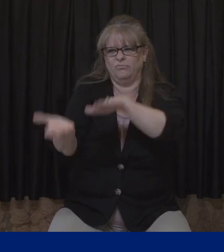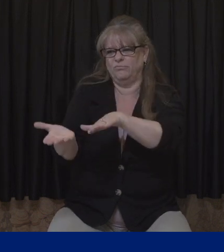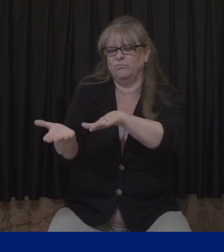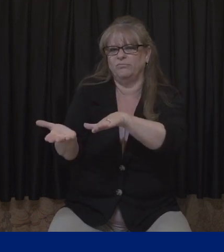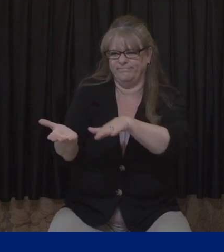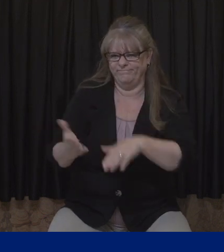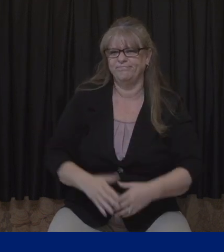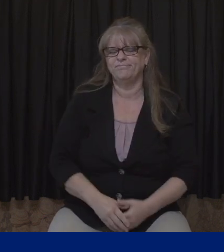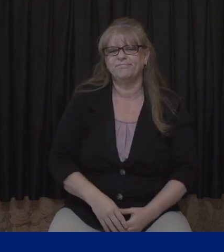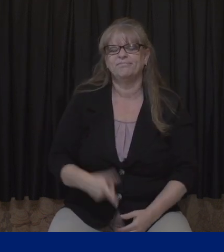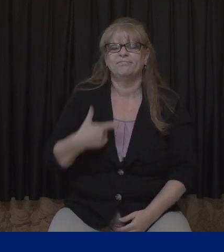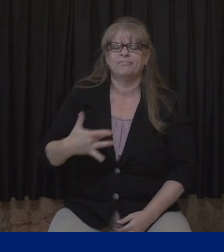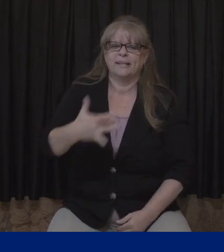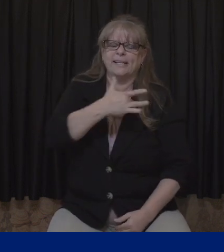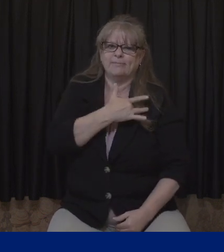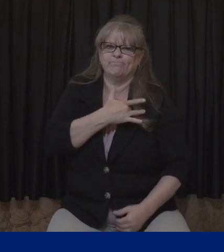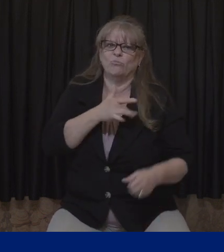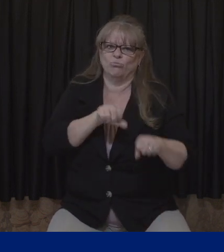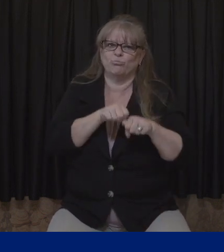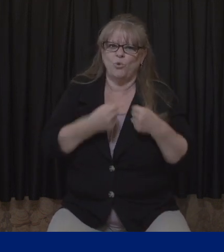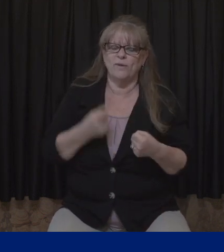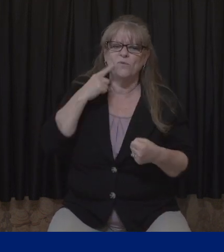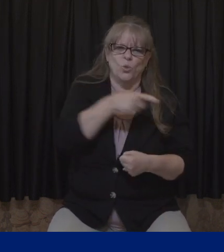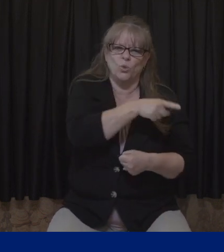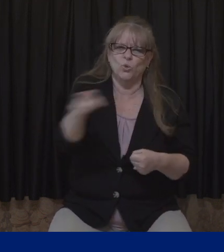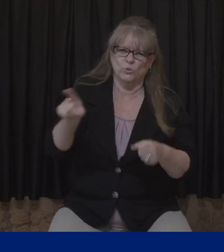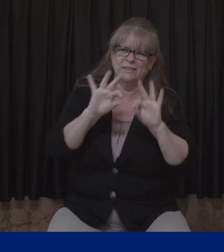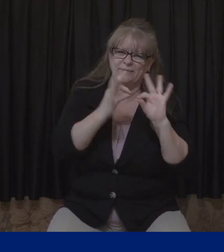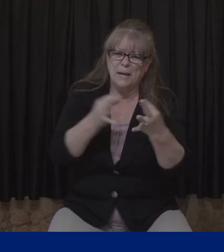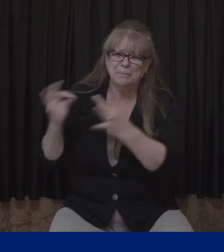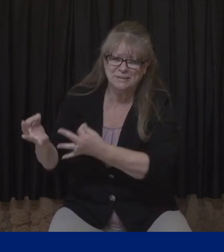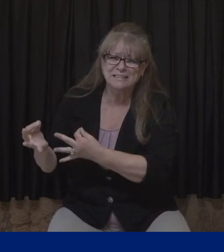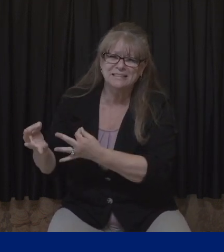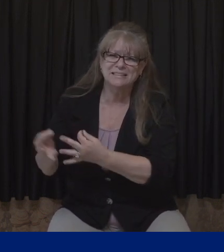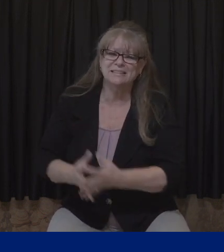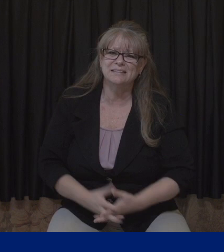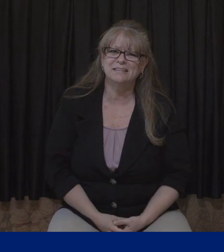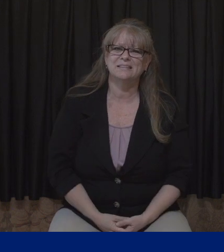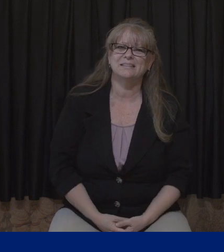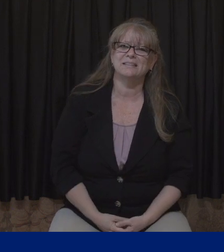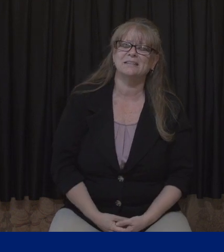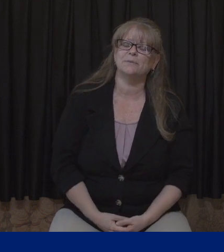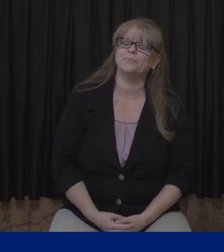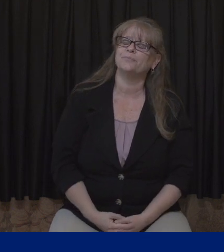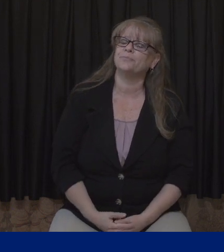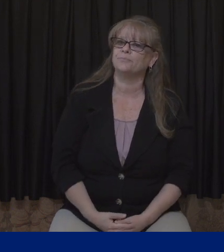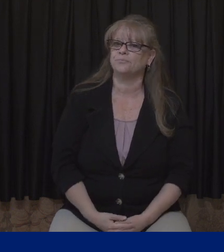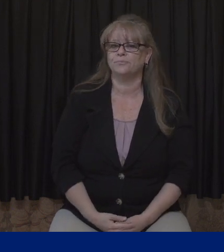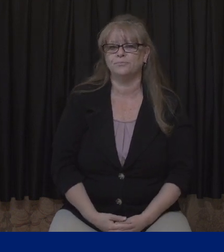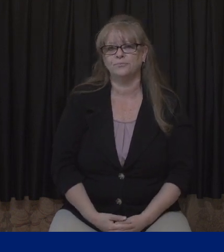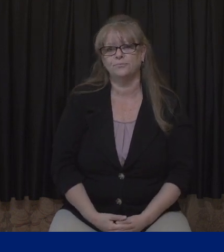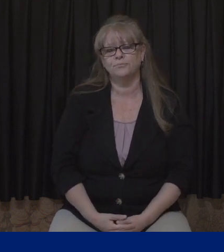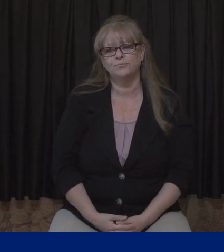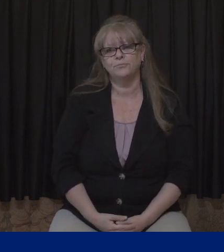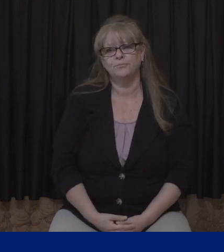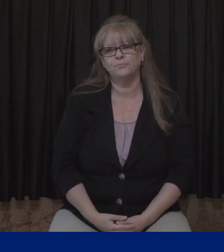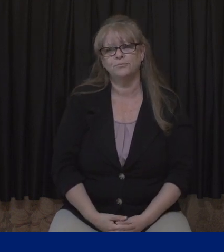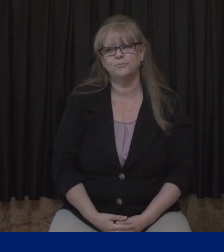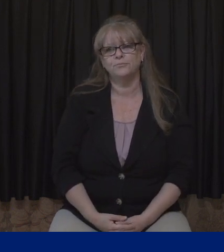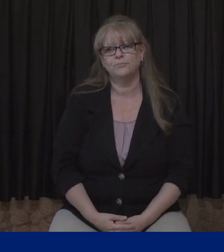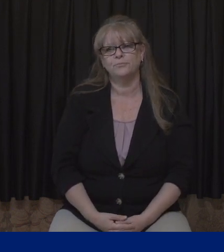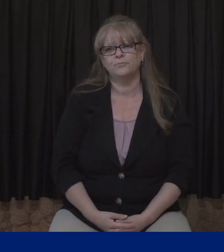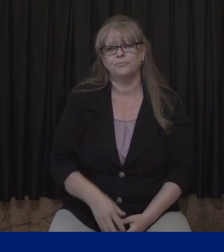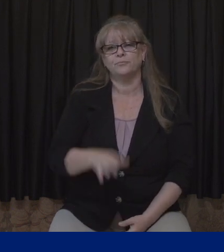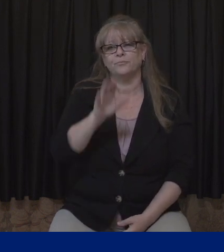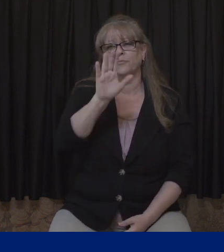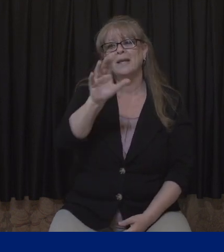our sincere condolences to the families directly affected by the loss. As you all know, yesterday was the last